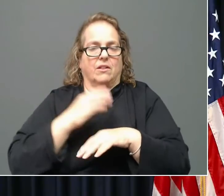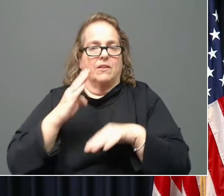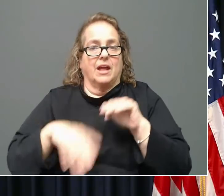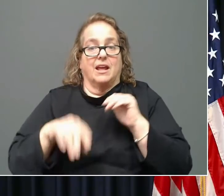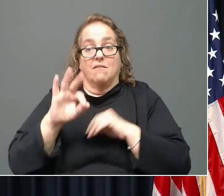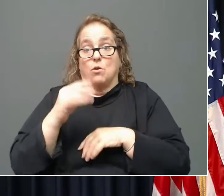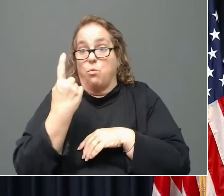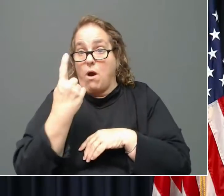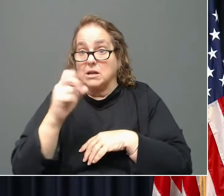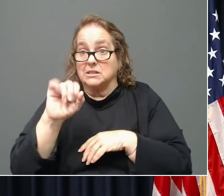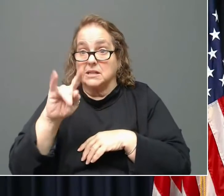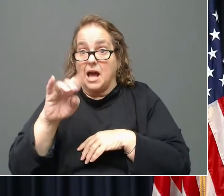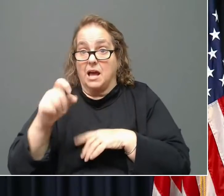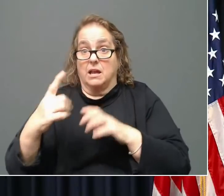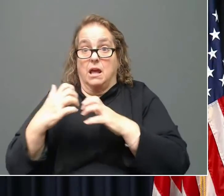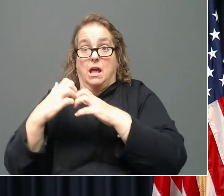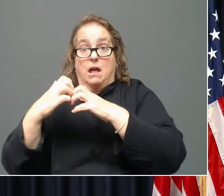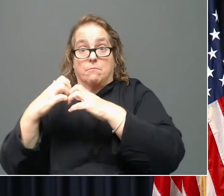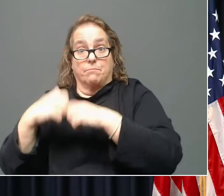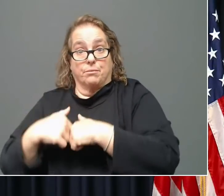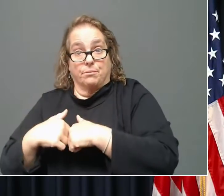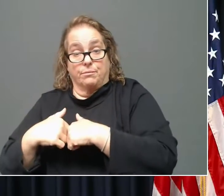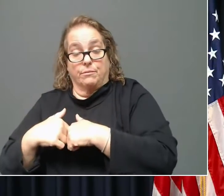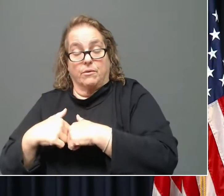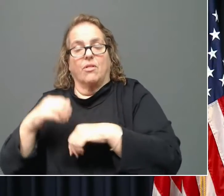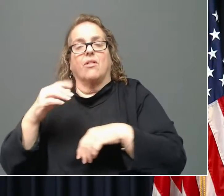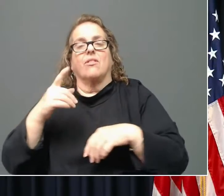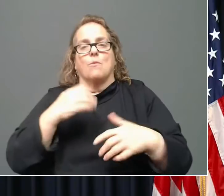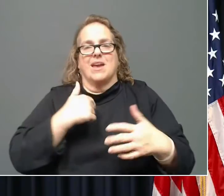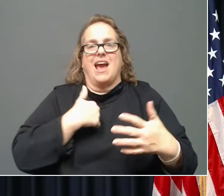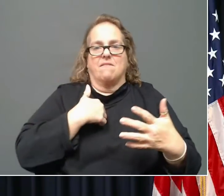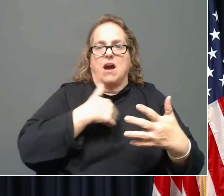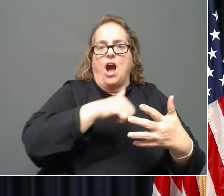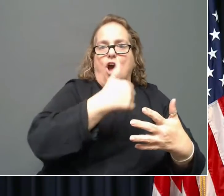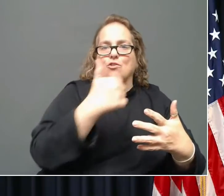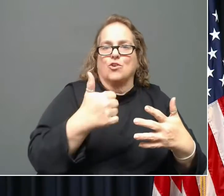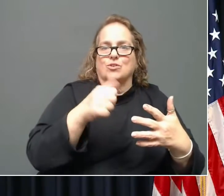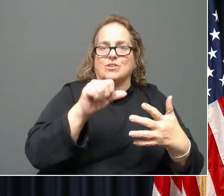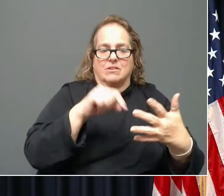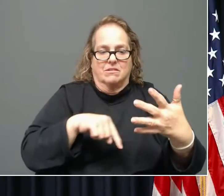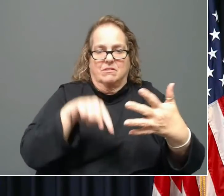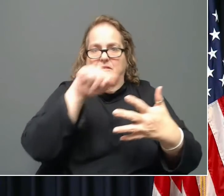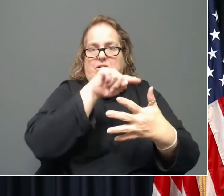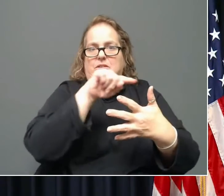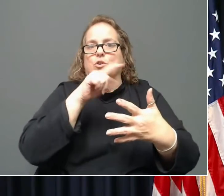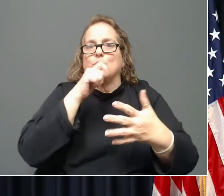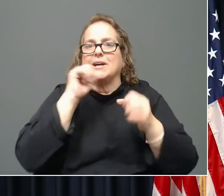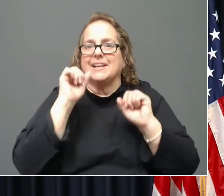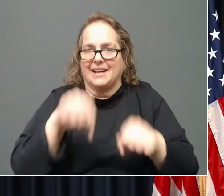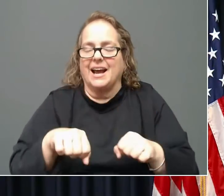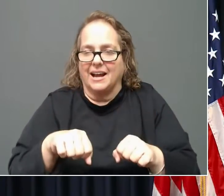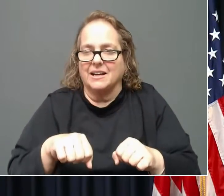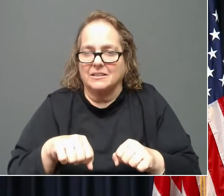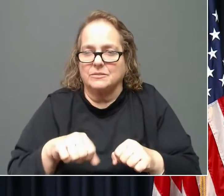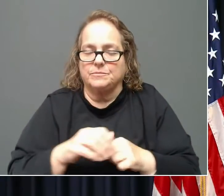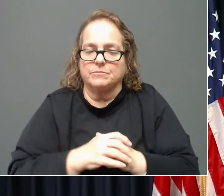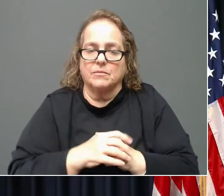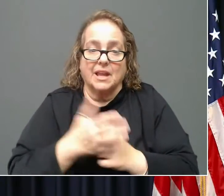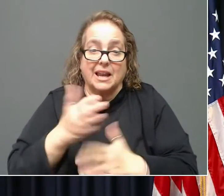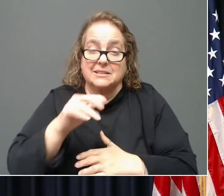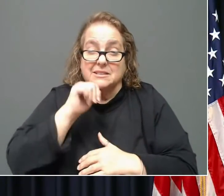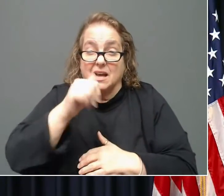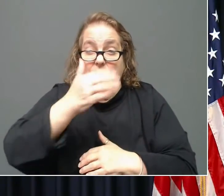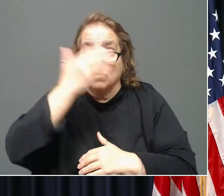has a problem, then we have others that mitigate that risk. And let's not forget, even if we had a